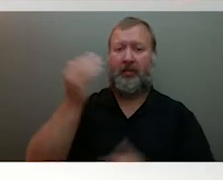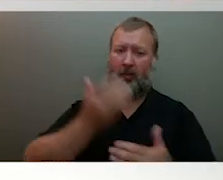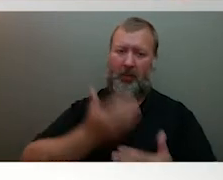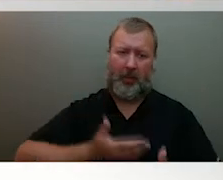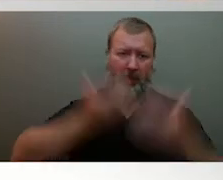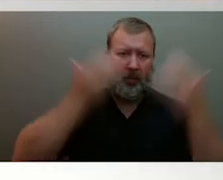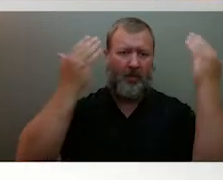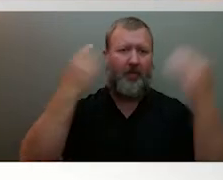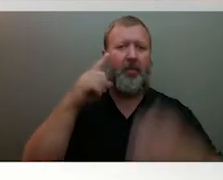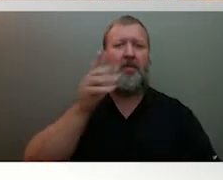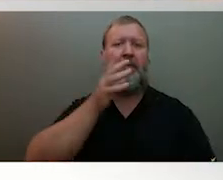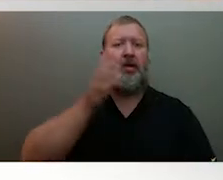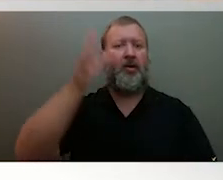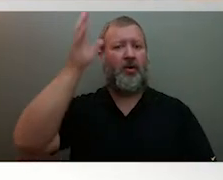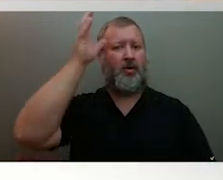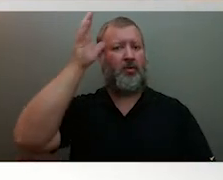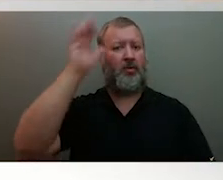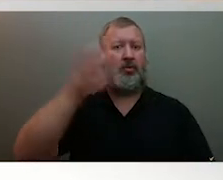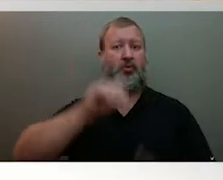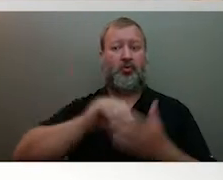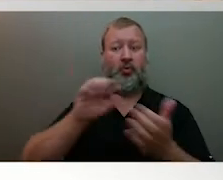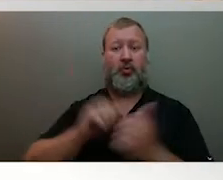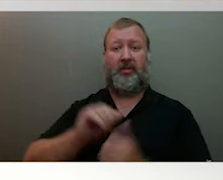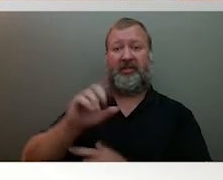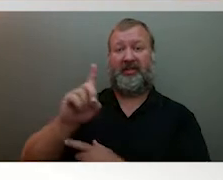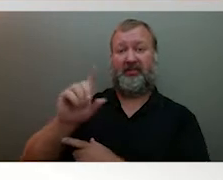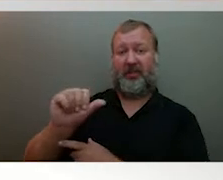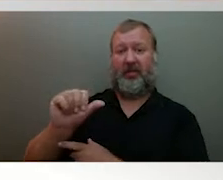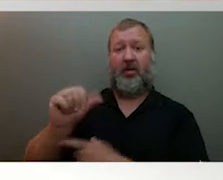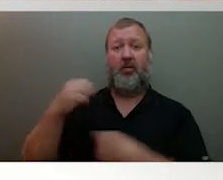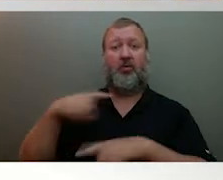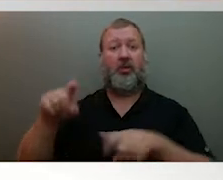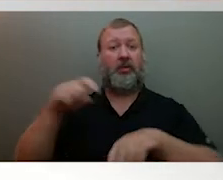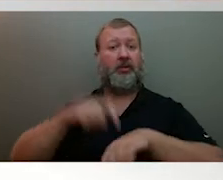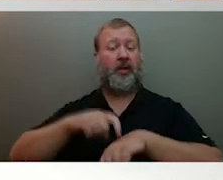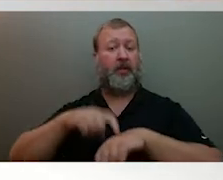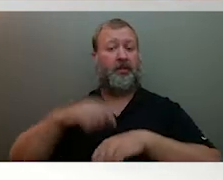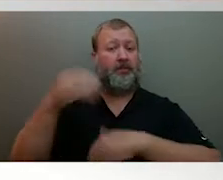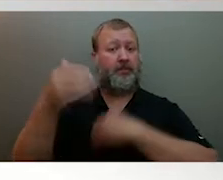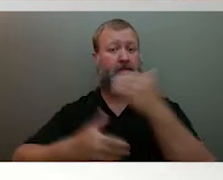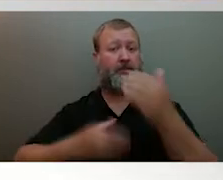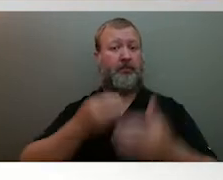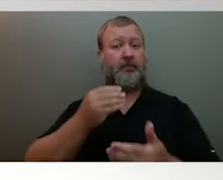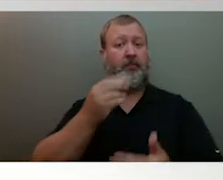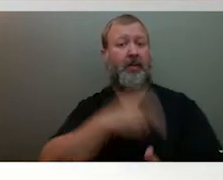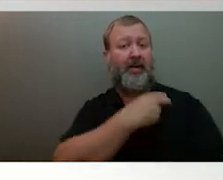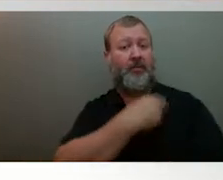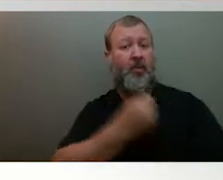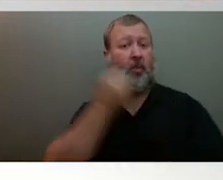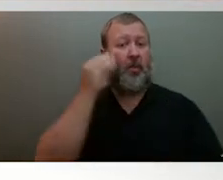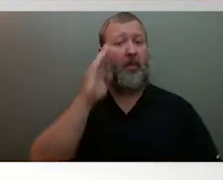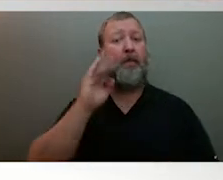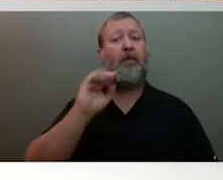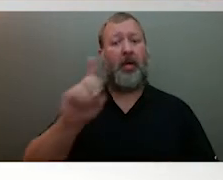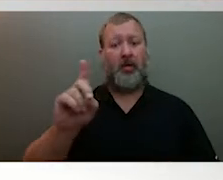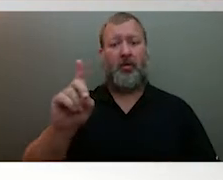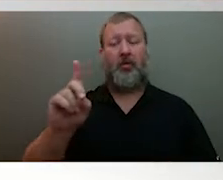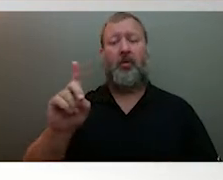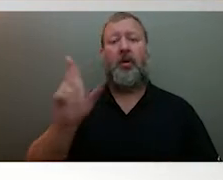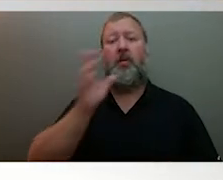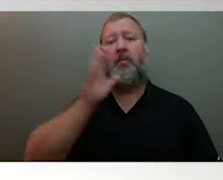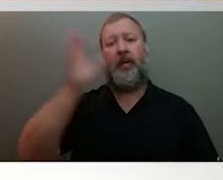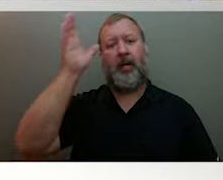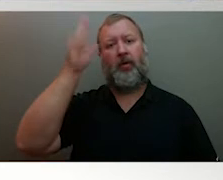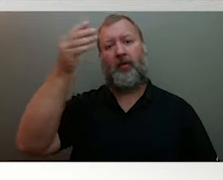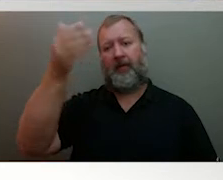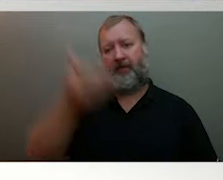for parents or students with disabilities. During the eligibility process for hospital homebound, the parents will be